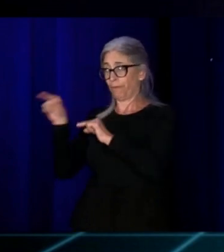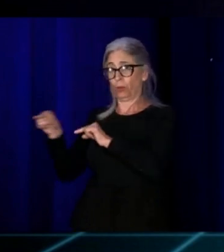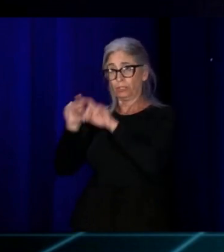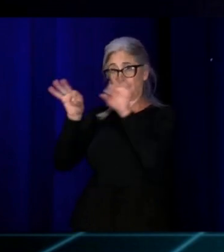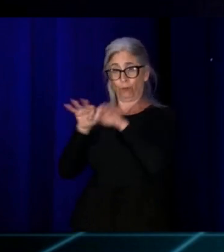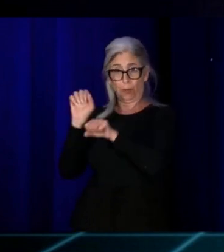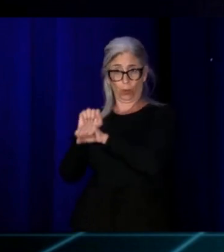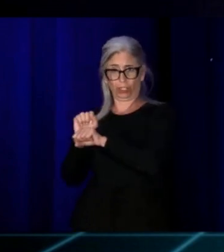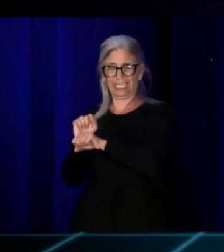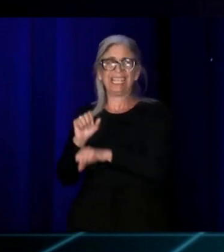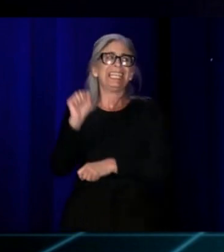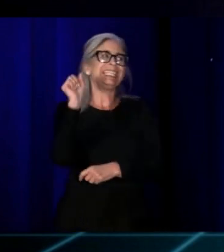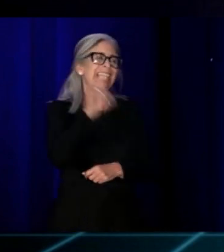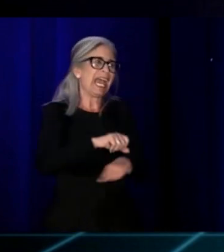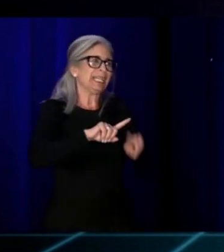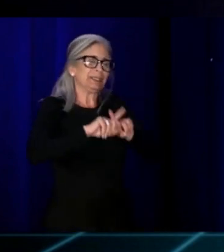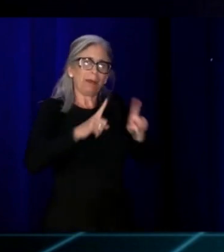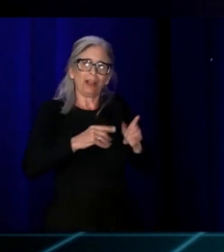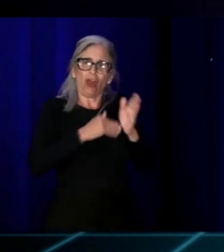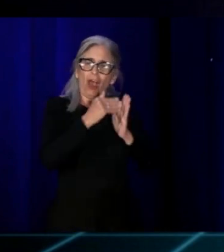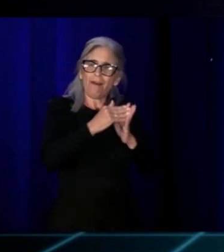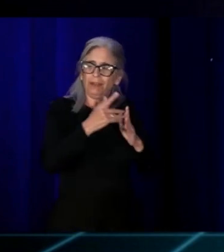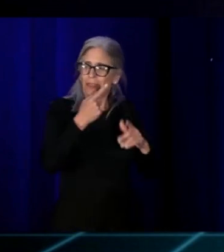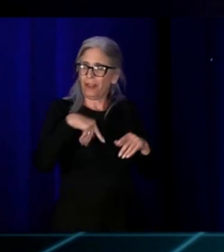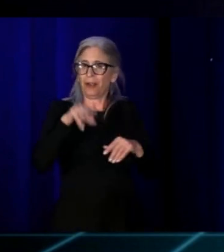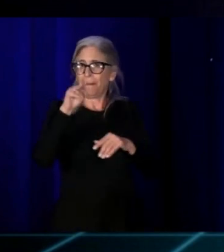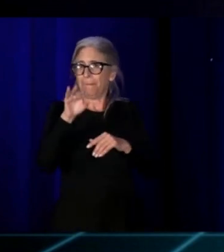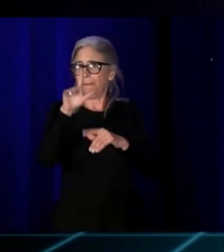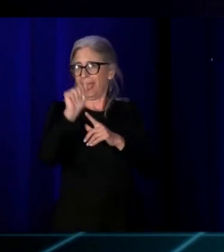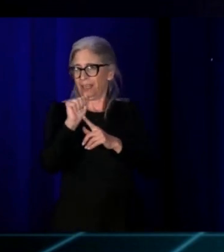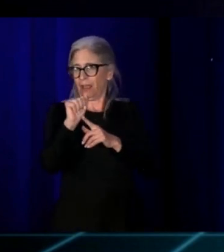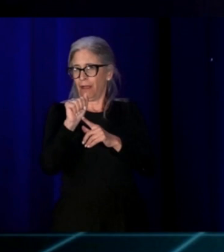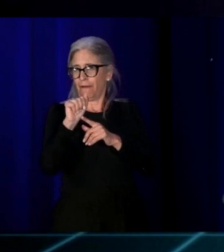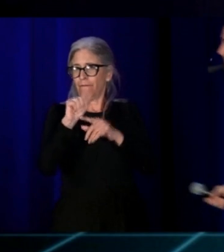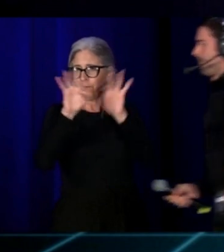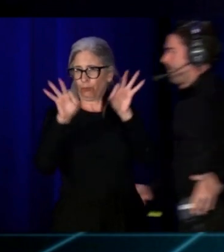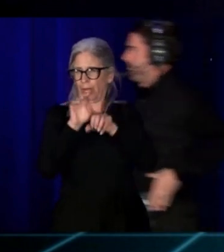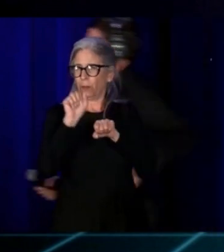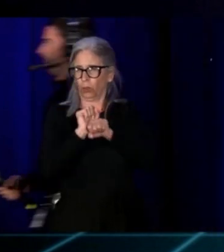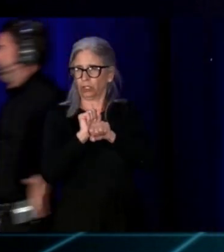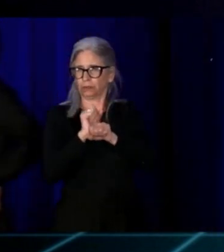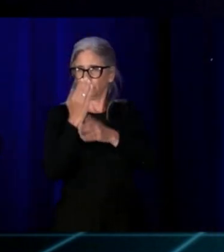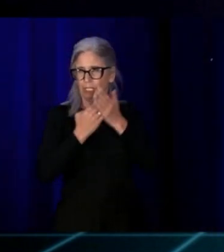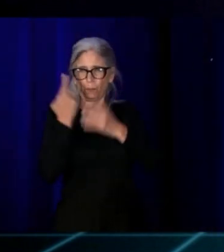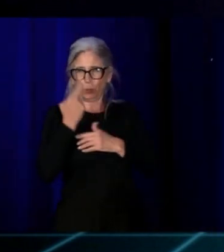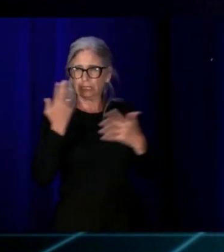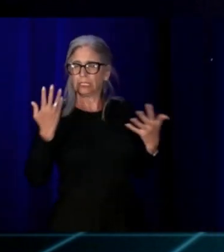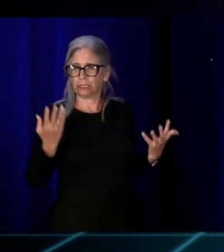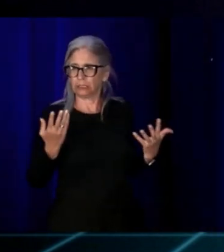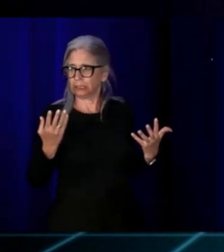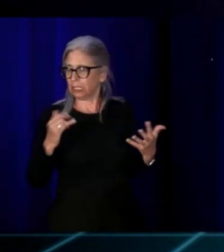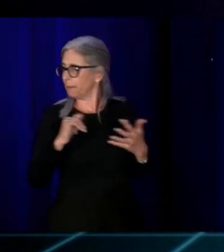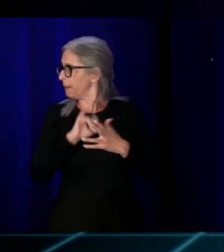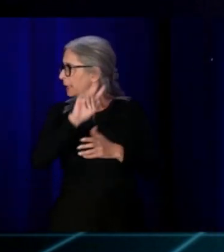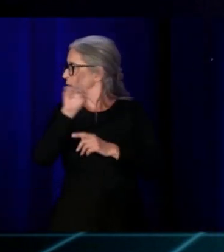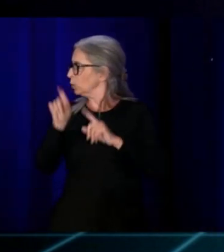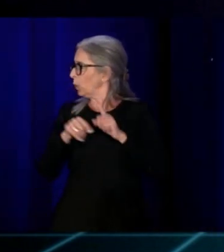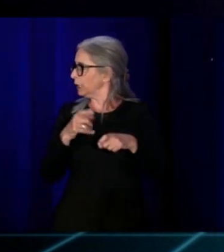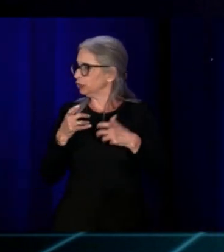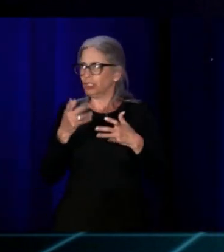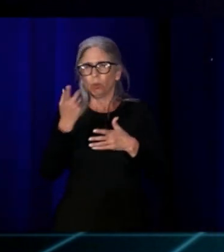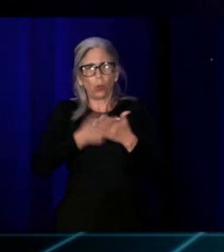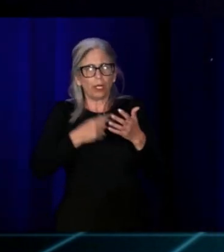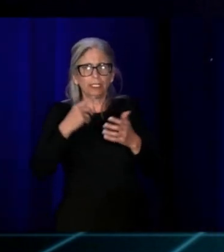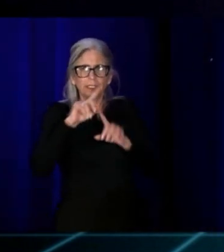Yes, but a lot of the times they're called meta frameworks for some reason. So, which makes you question, like, what is the